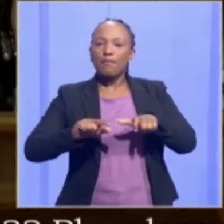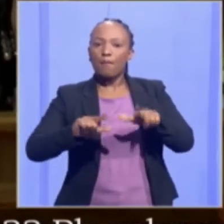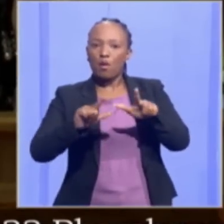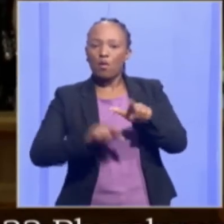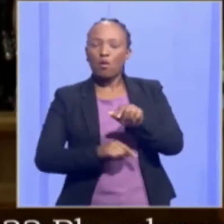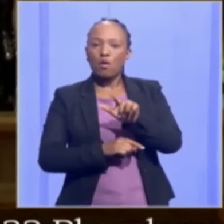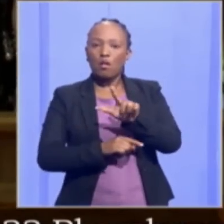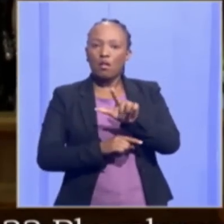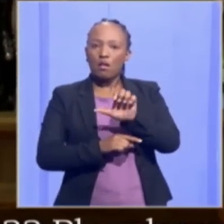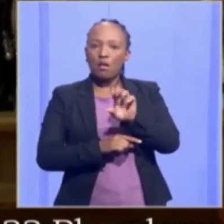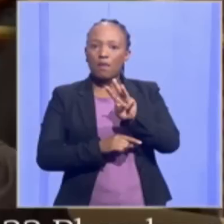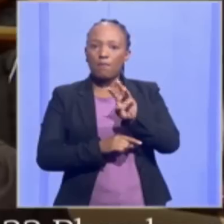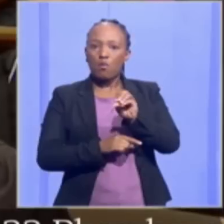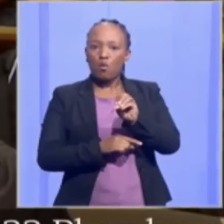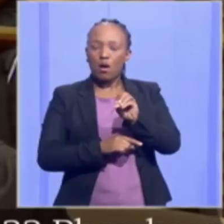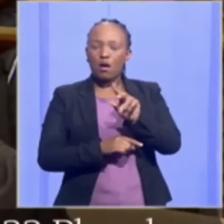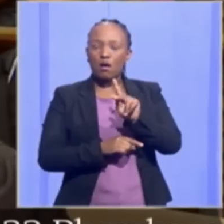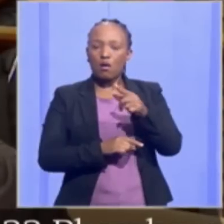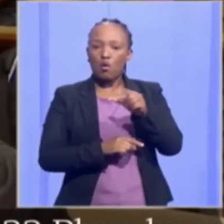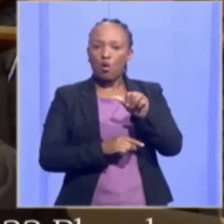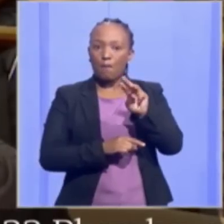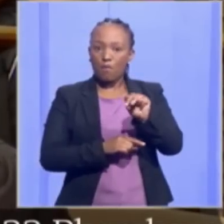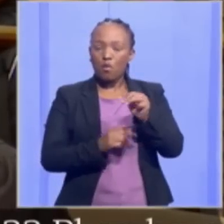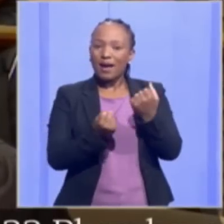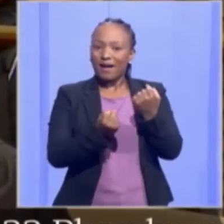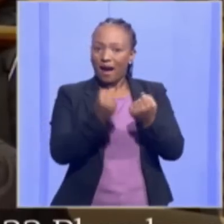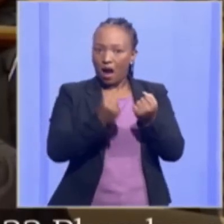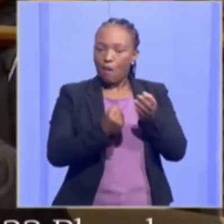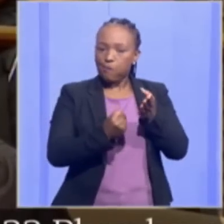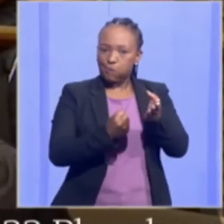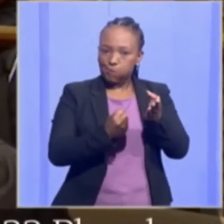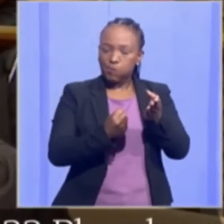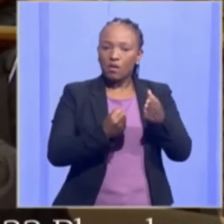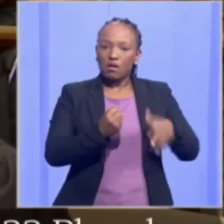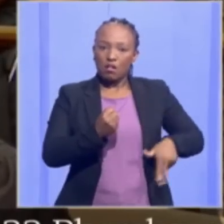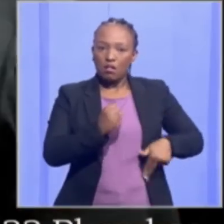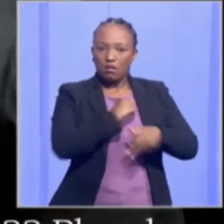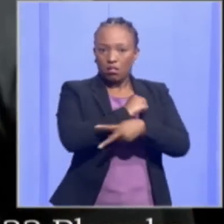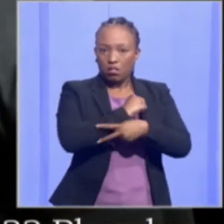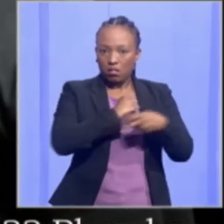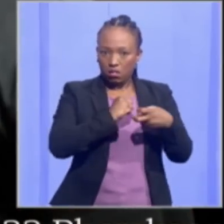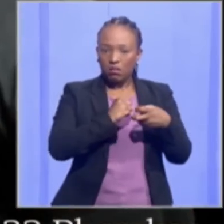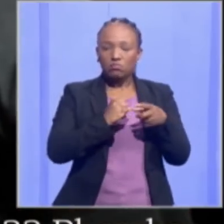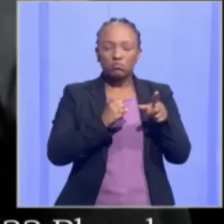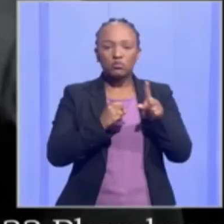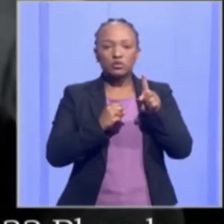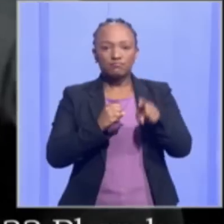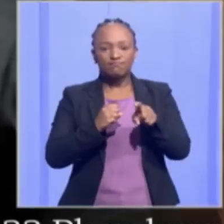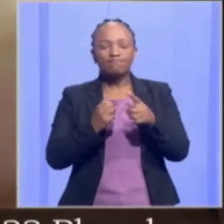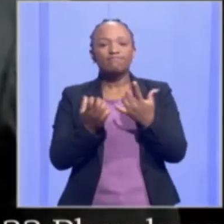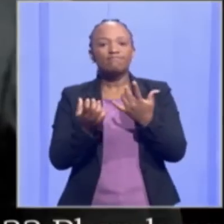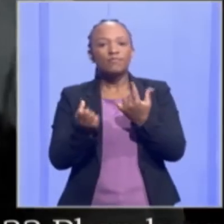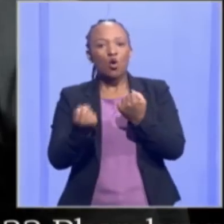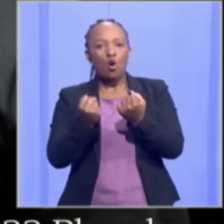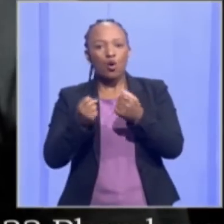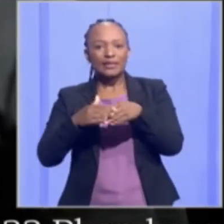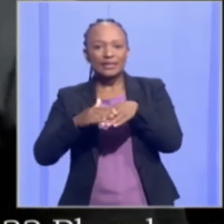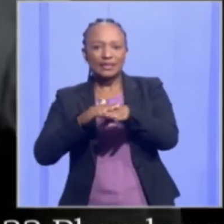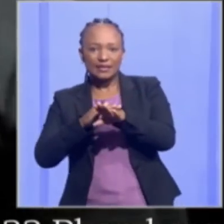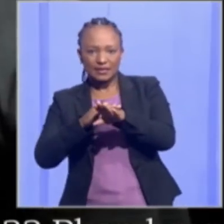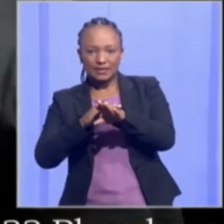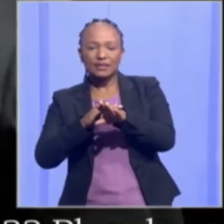ka sethunya le koloi tse utsitsweng. Sethatonga o ne a tlilo hlahella lekgotleng la dinyewe ka